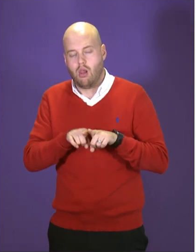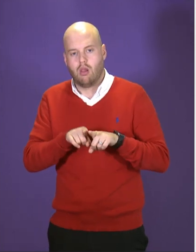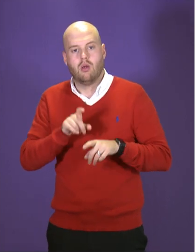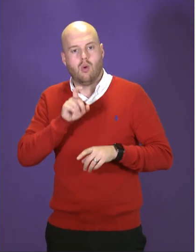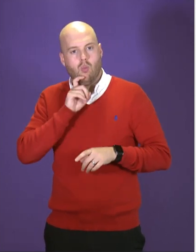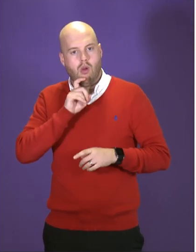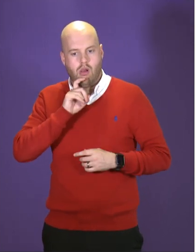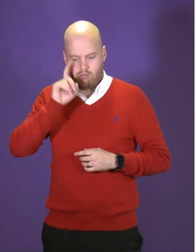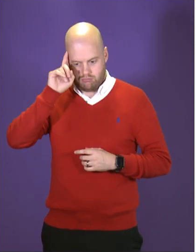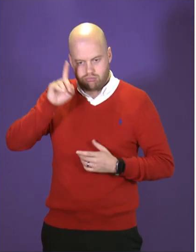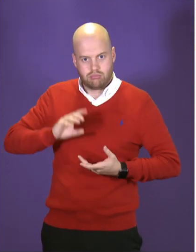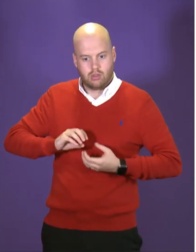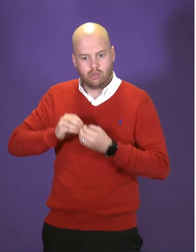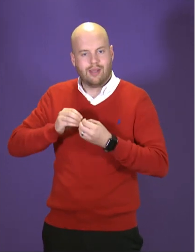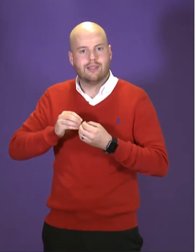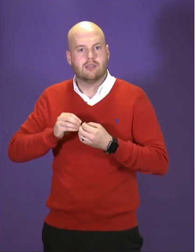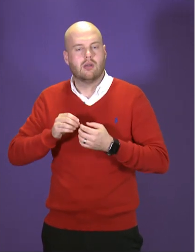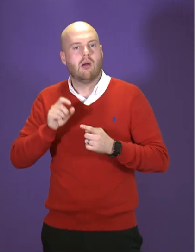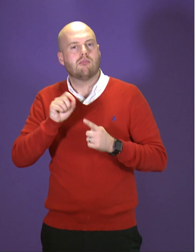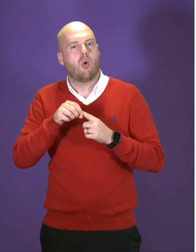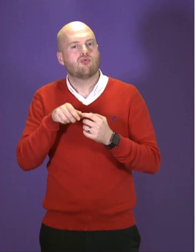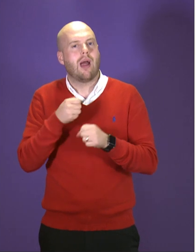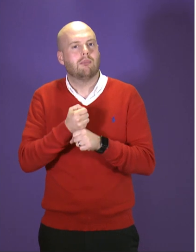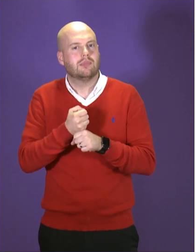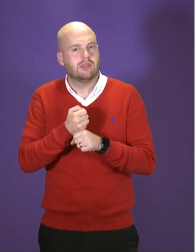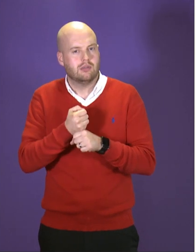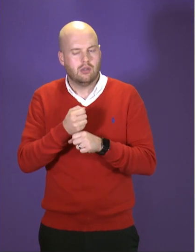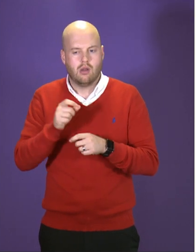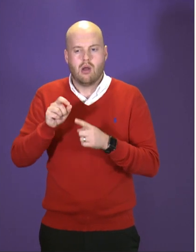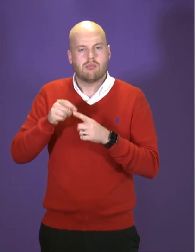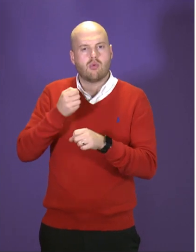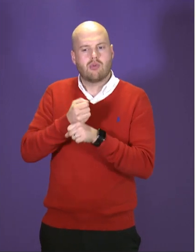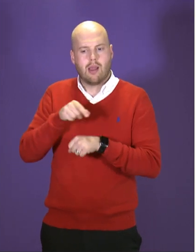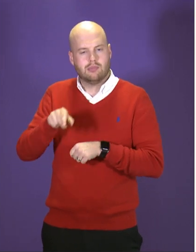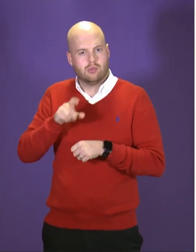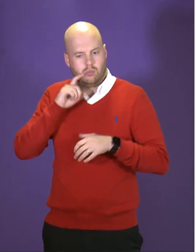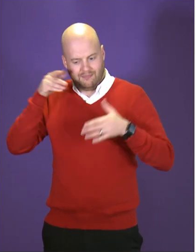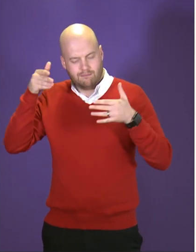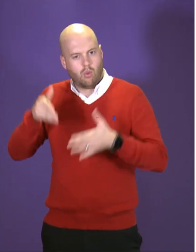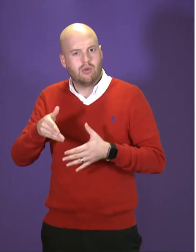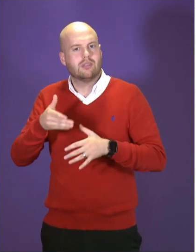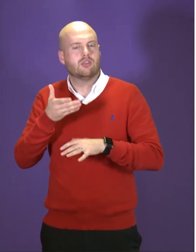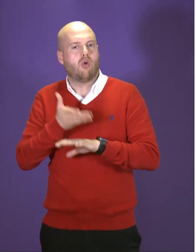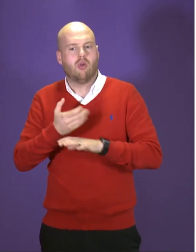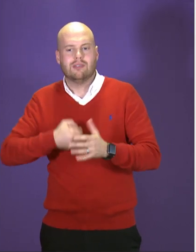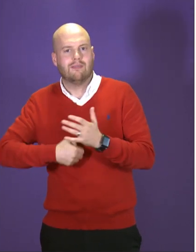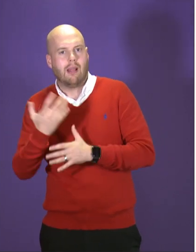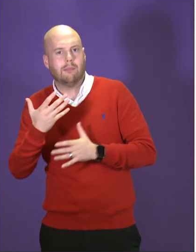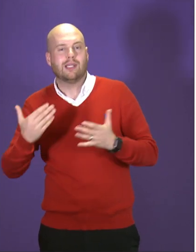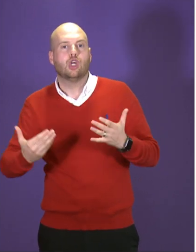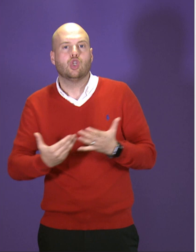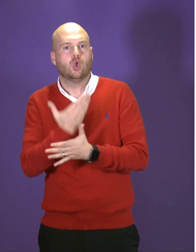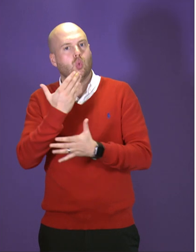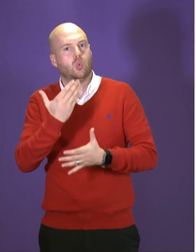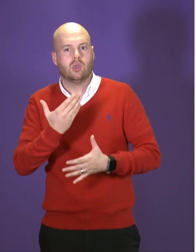initiating various instruments and programs focused on developing a new generation of